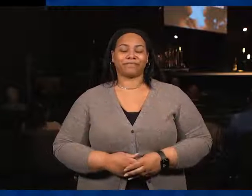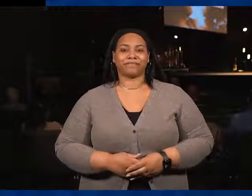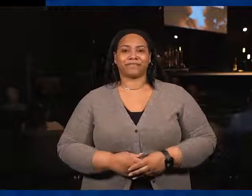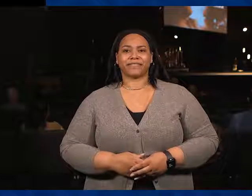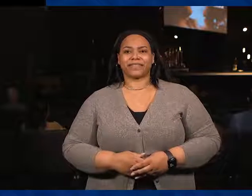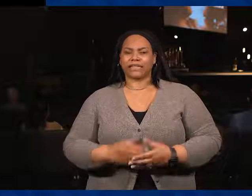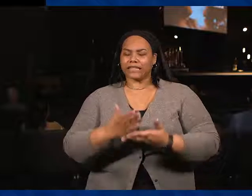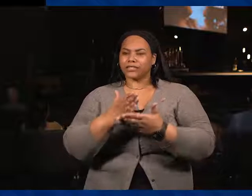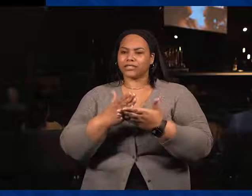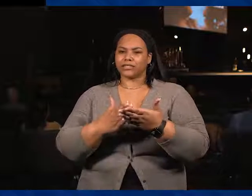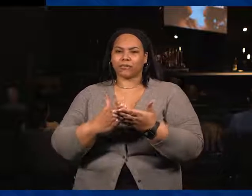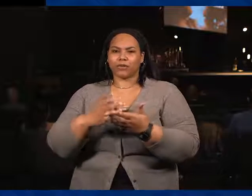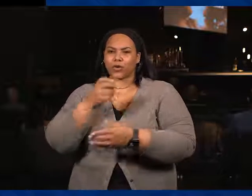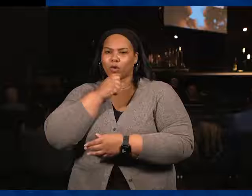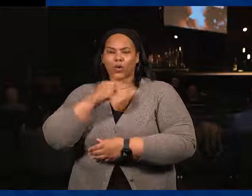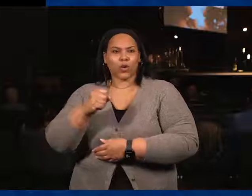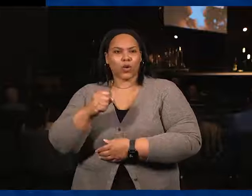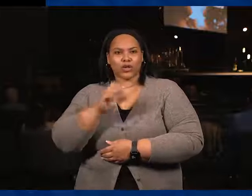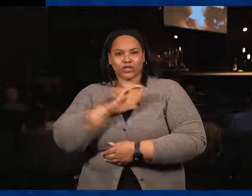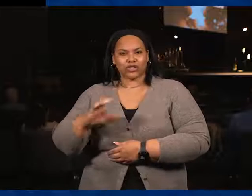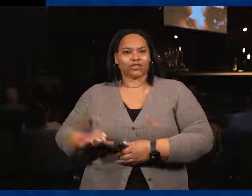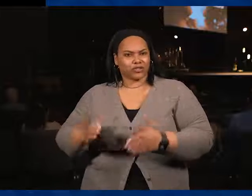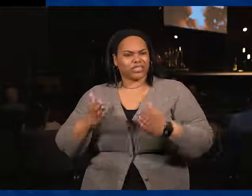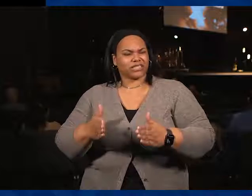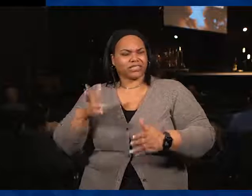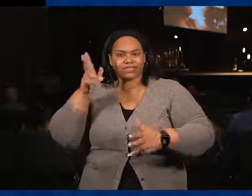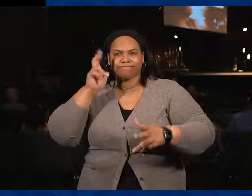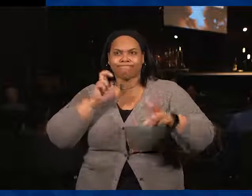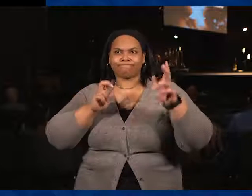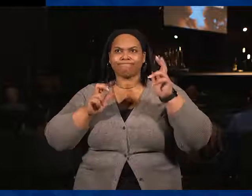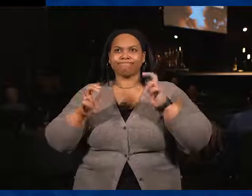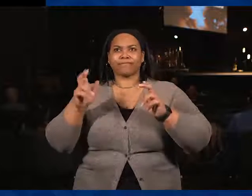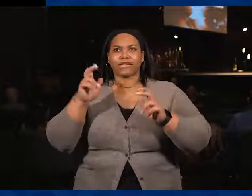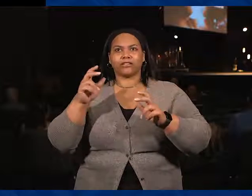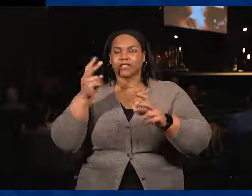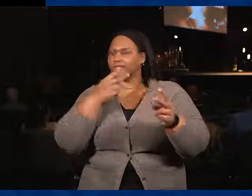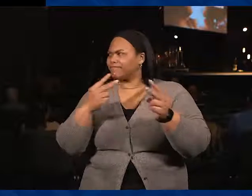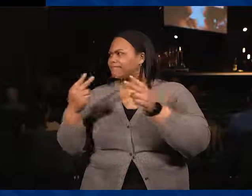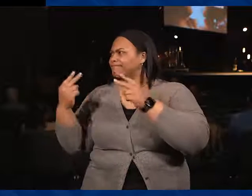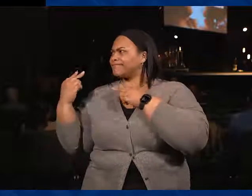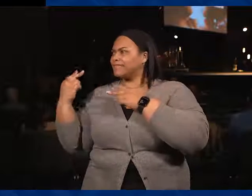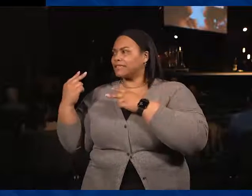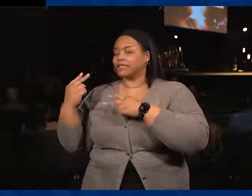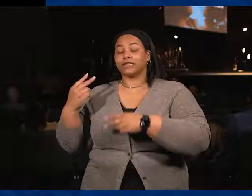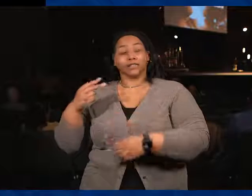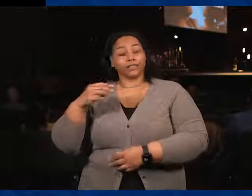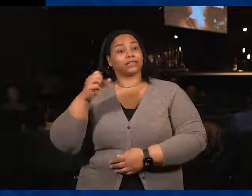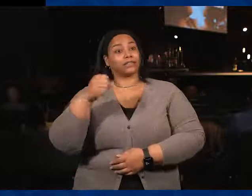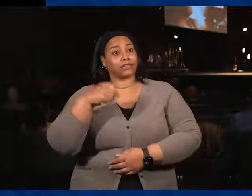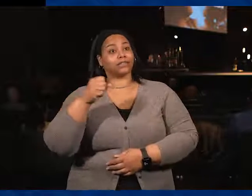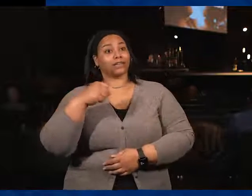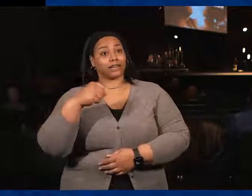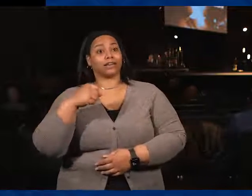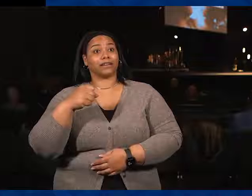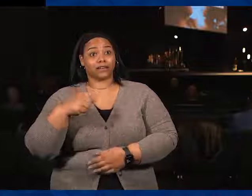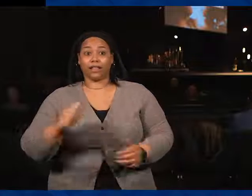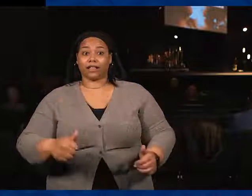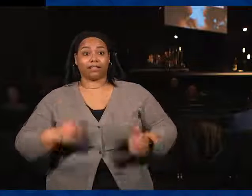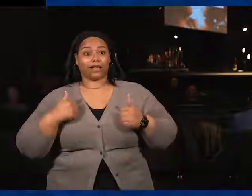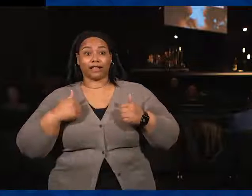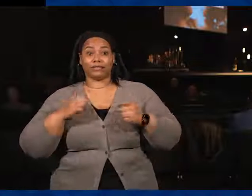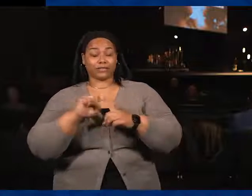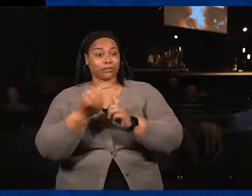some seasoned saints listening to me who can look back over your life and testify that life has a way of bringing you some